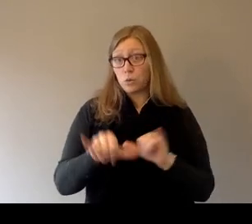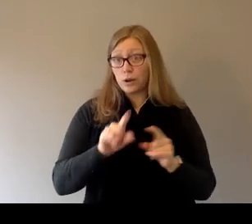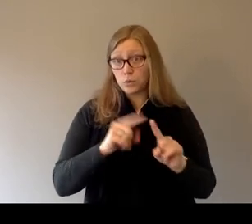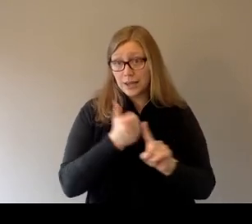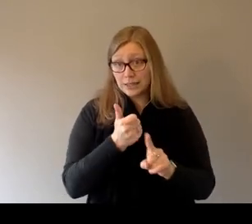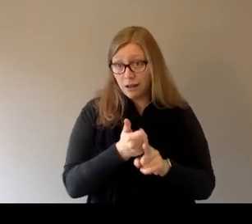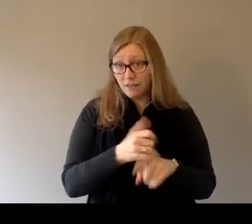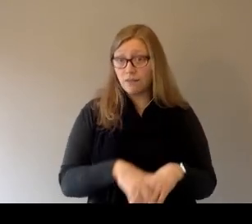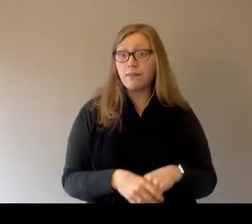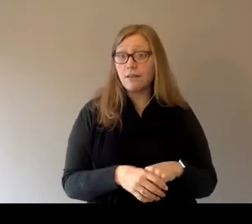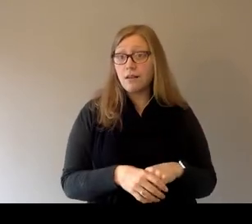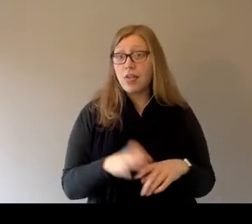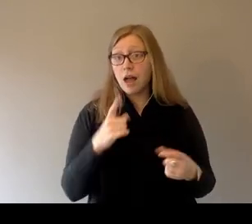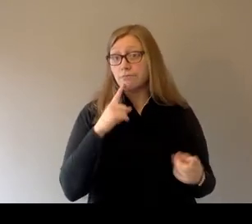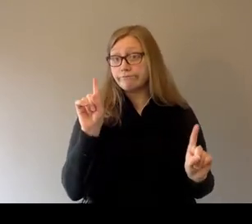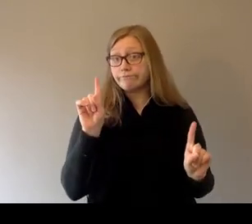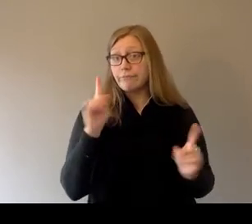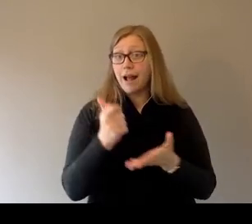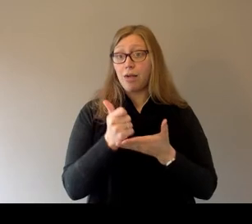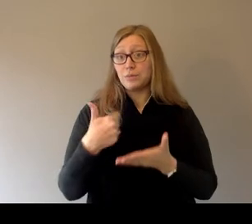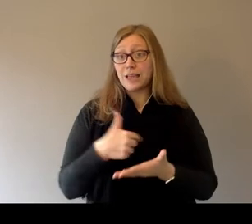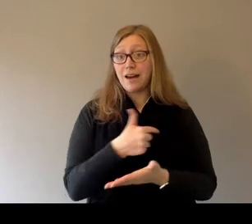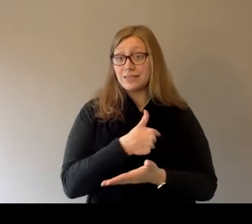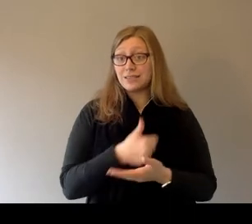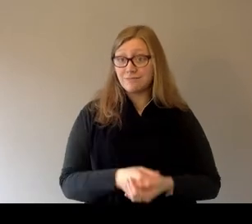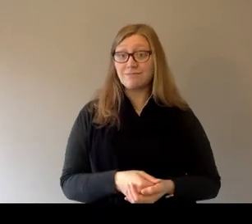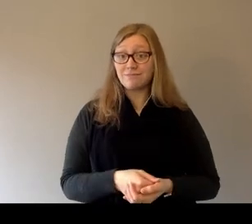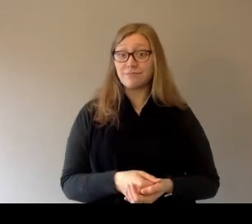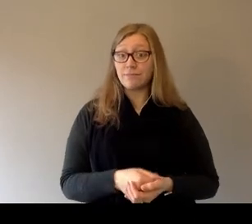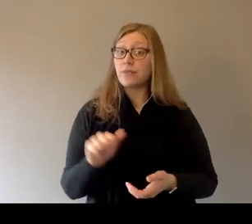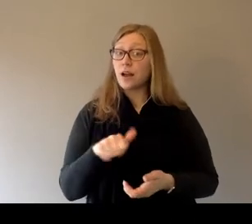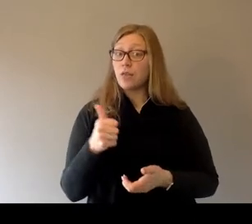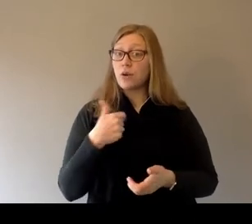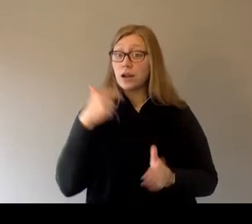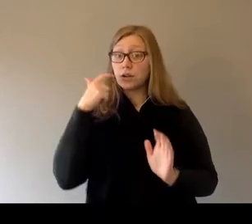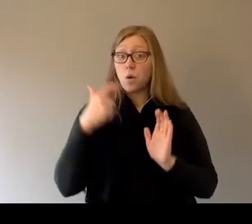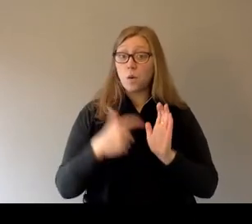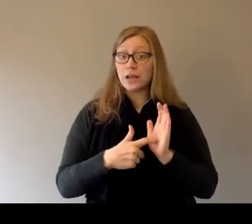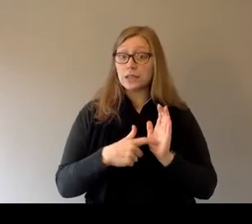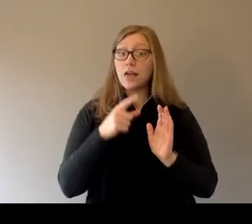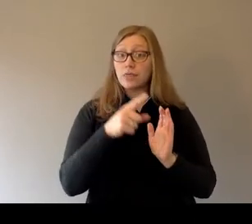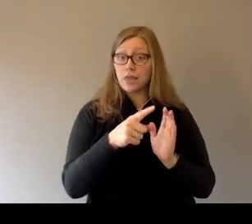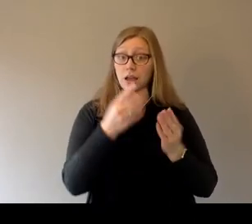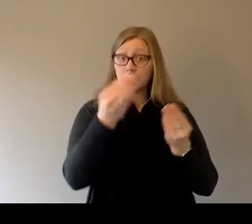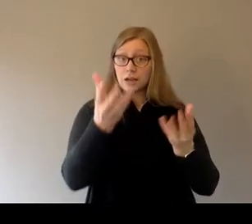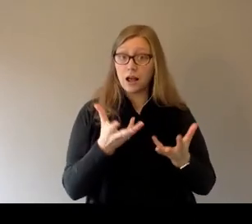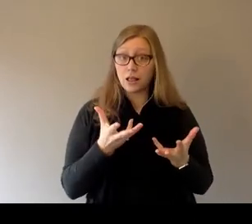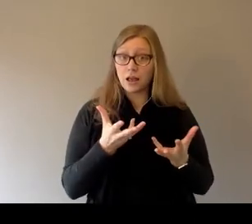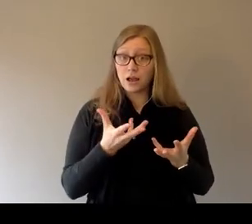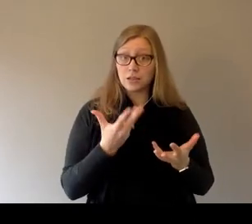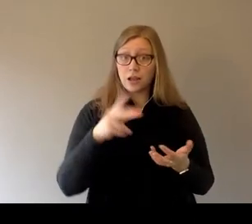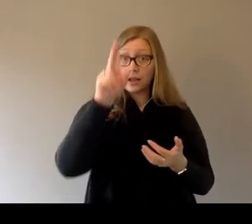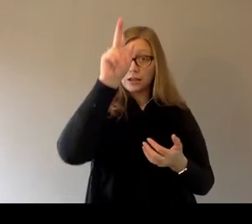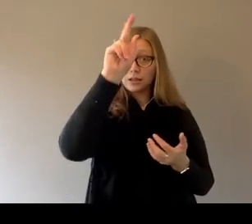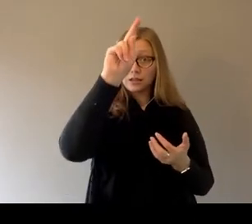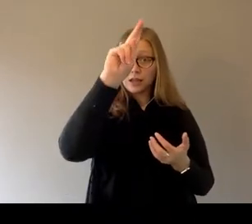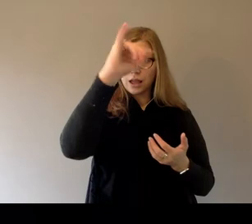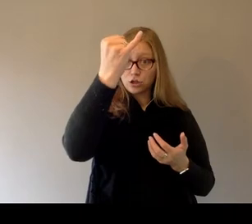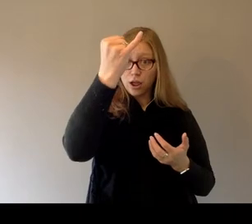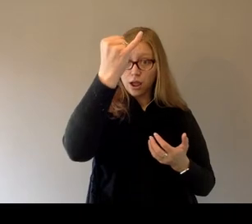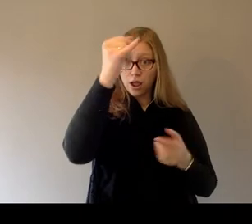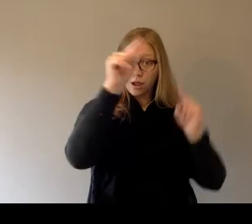as in our favor. The other thing that I notice is that they tell us that these two lines, KJ and